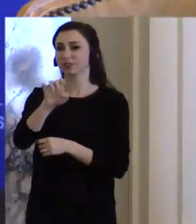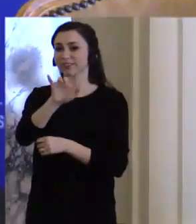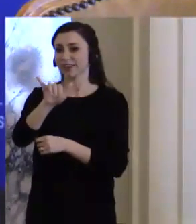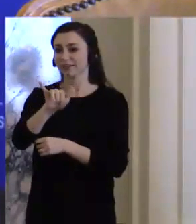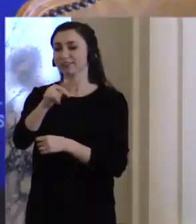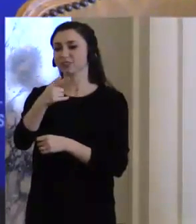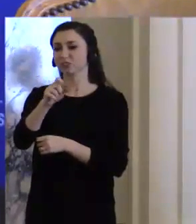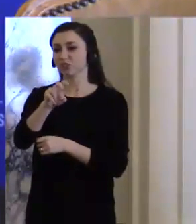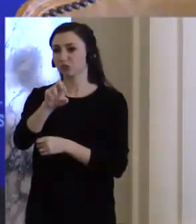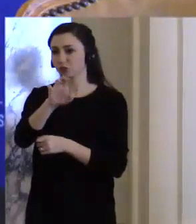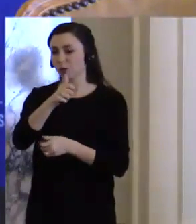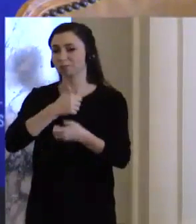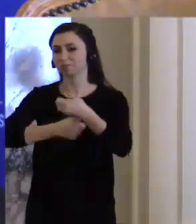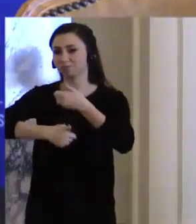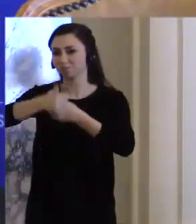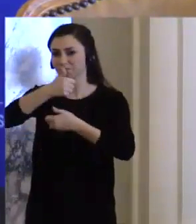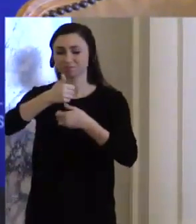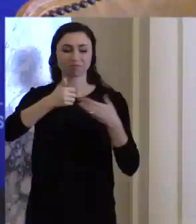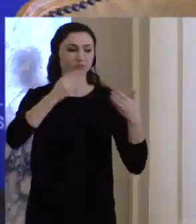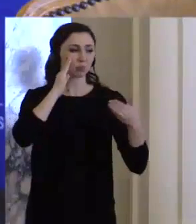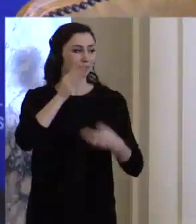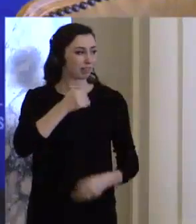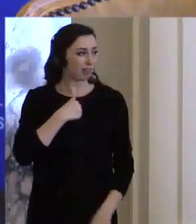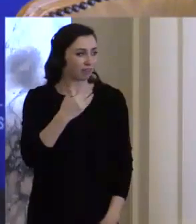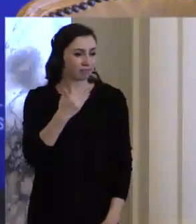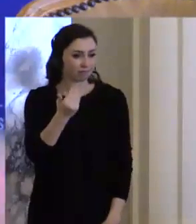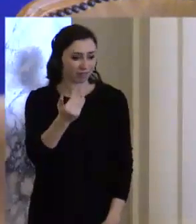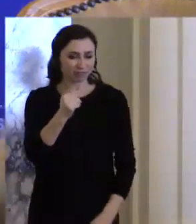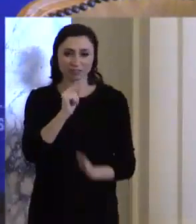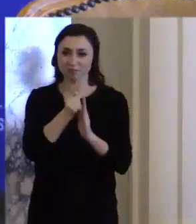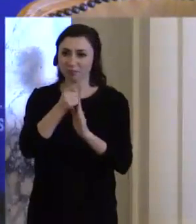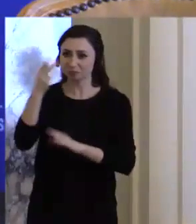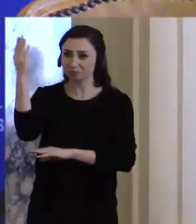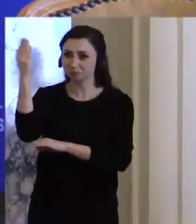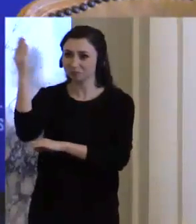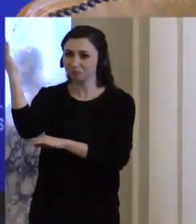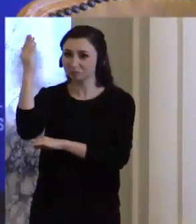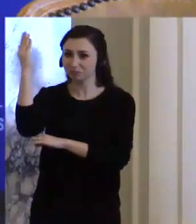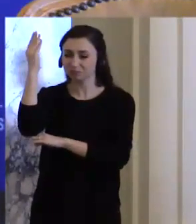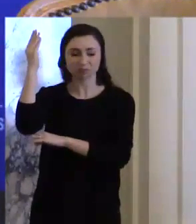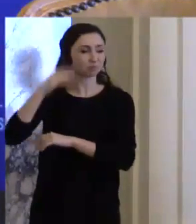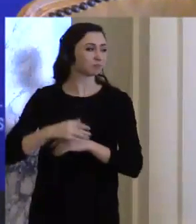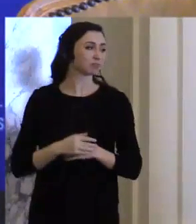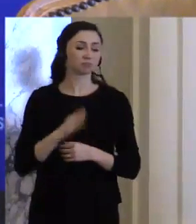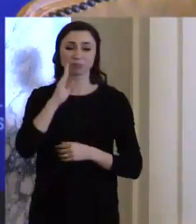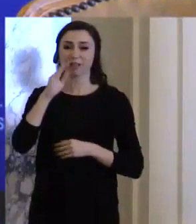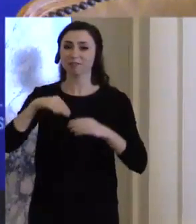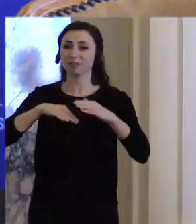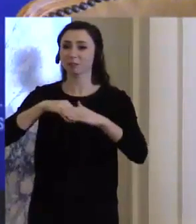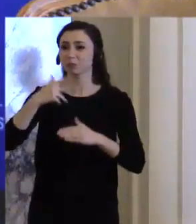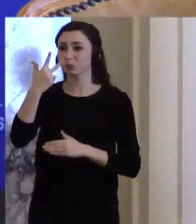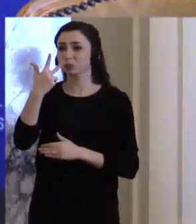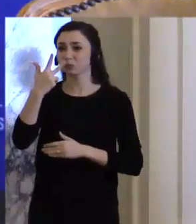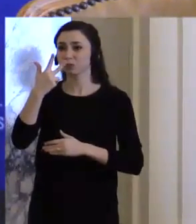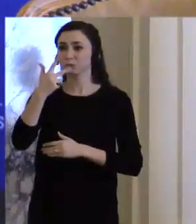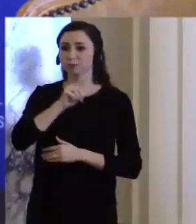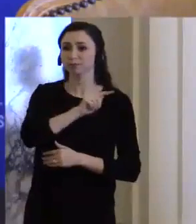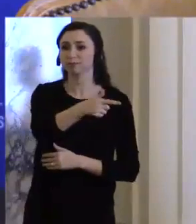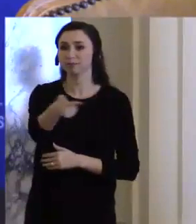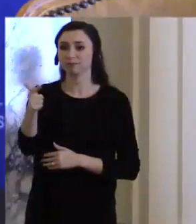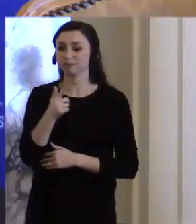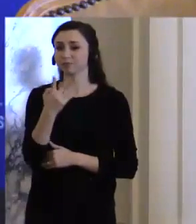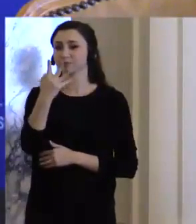his presentation, after which we will have up to 3 rounds of 4 questions